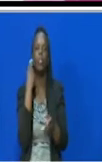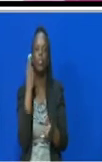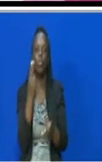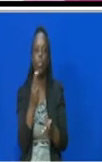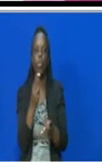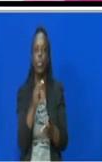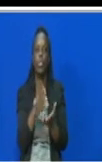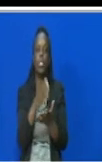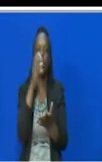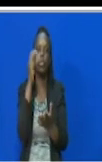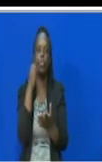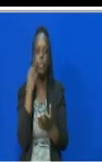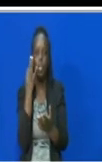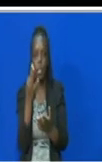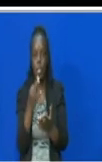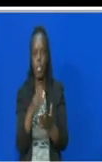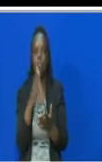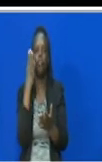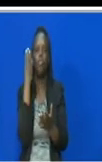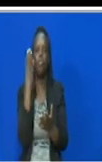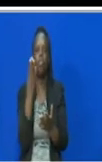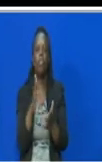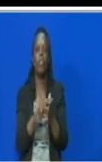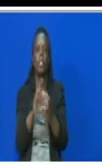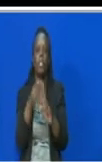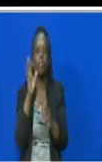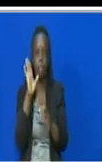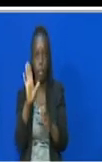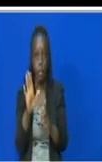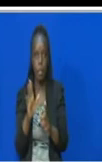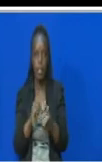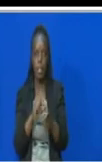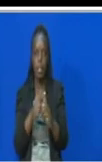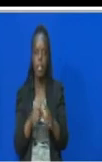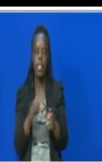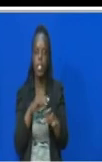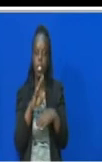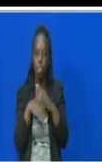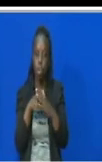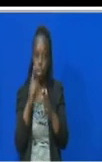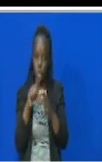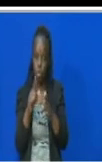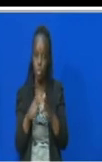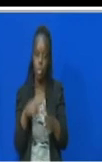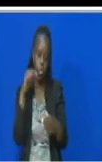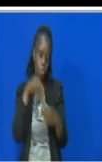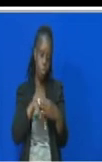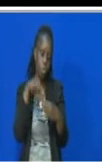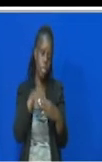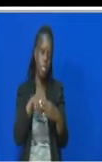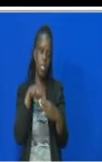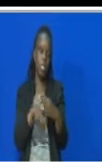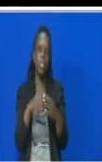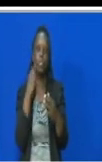2, boiling tube 3 and 4, then 5. And then in those boiling tubes, you put